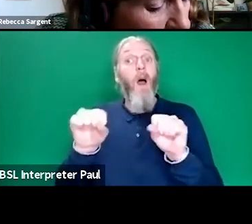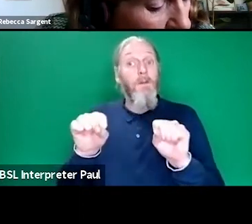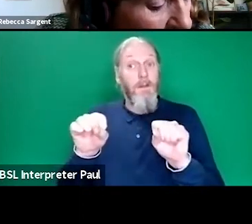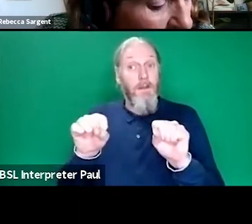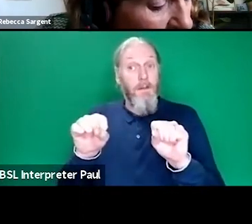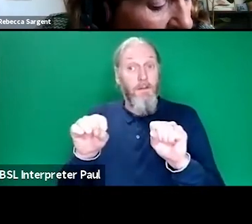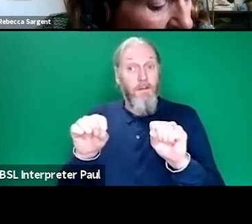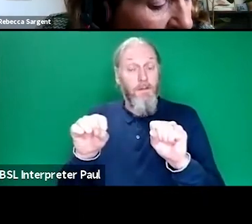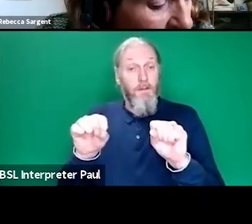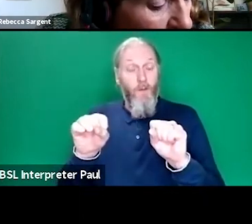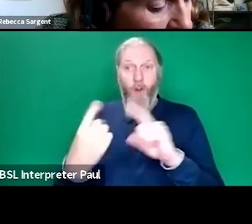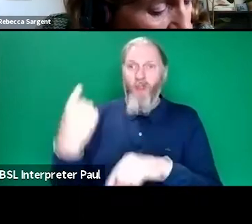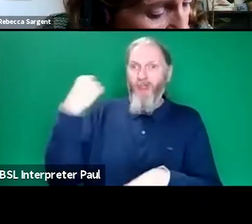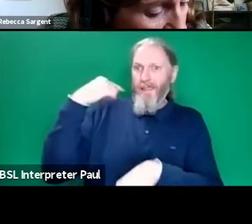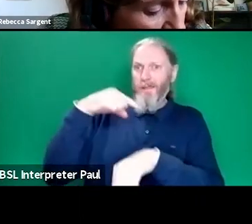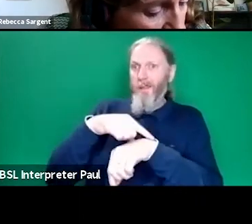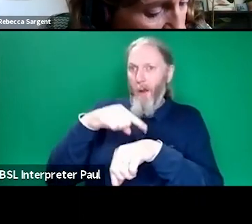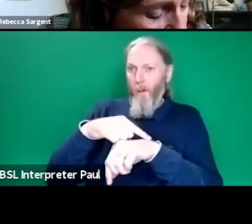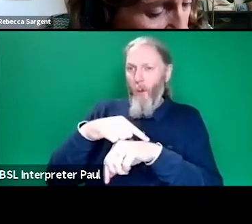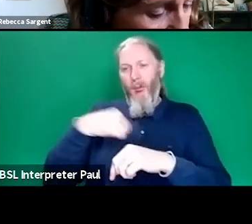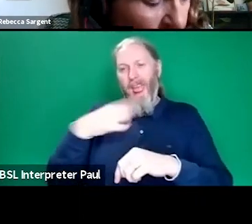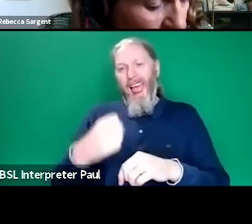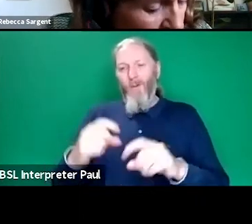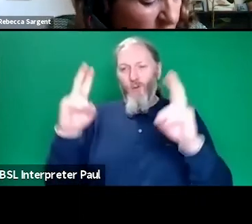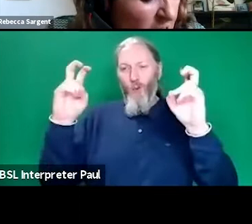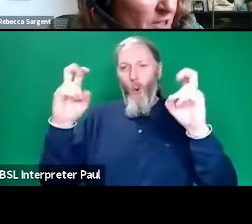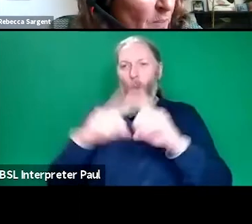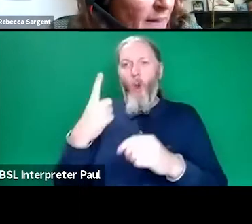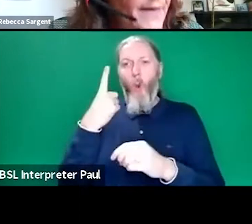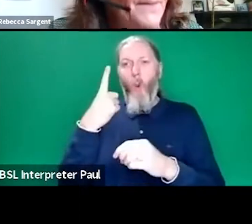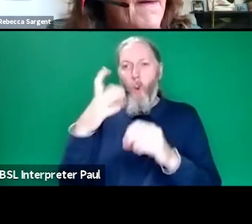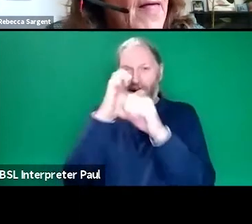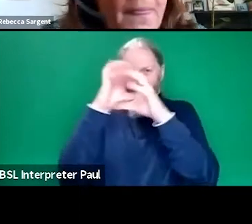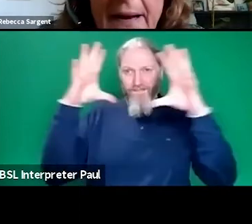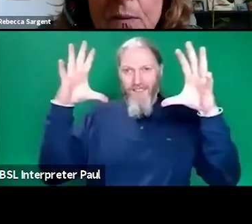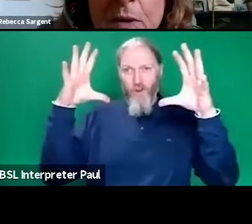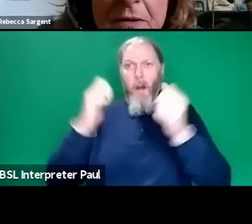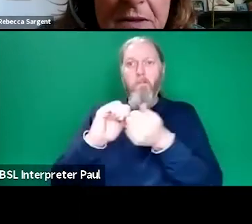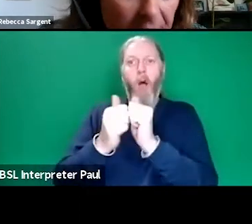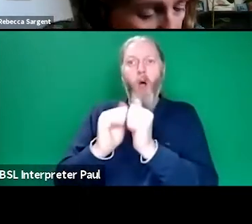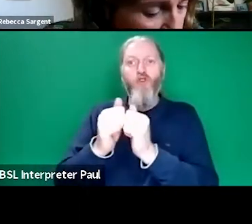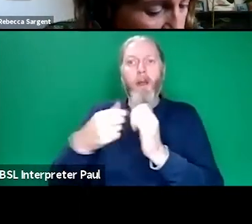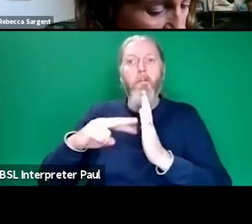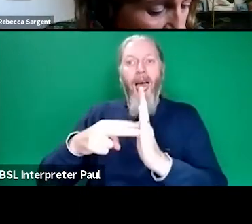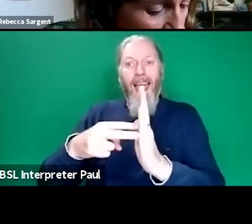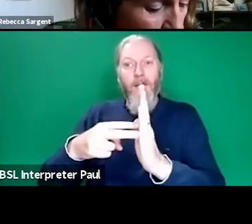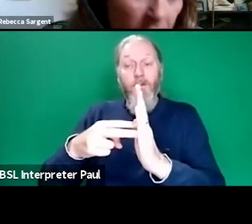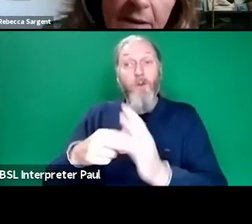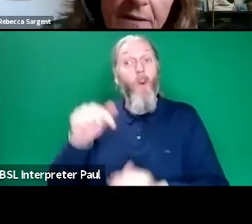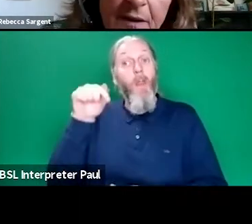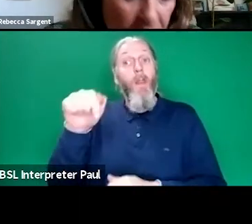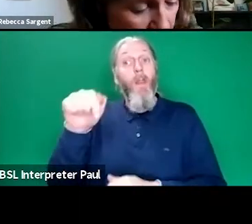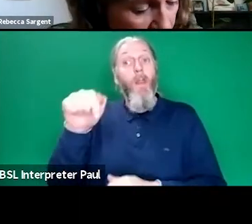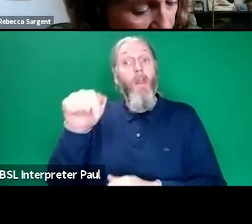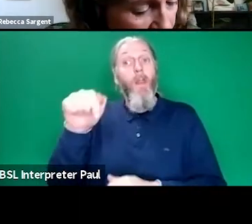we worked on as our One Vision partnership plan, which was a strategic plan that was developed